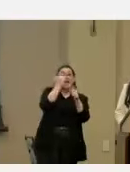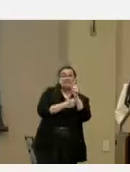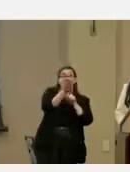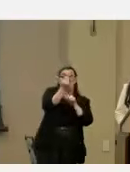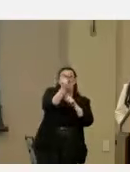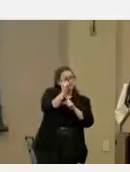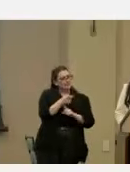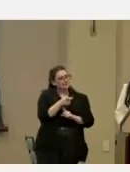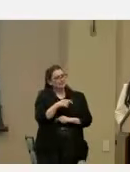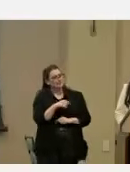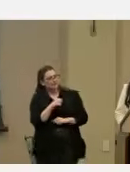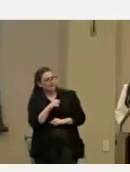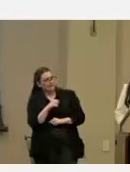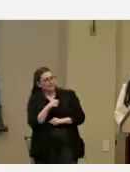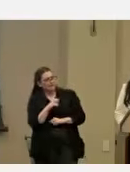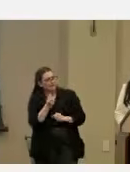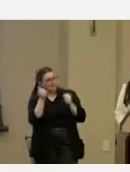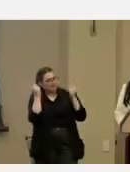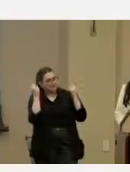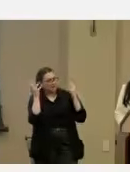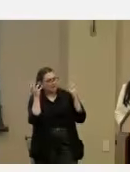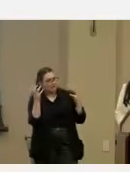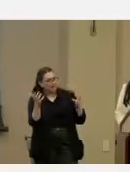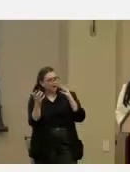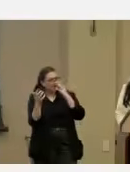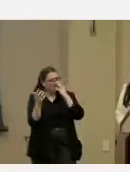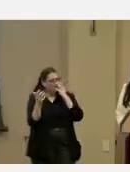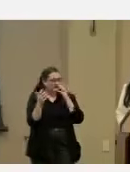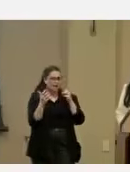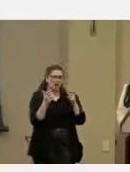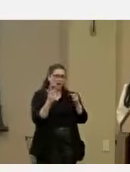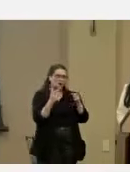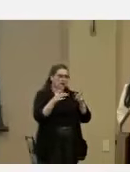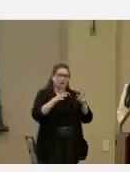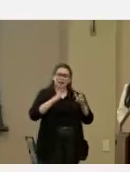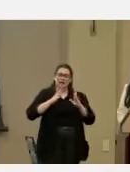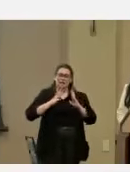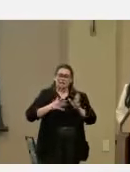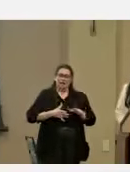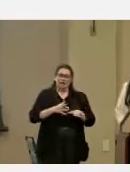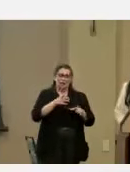Every 15 minutes, that is a lie. Girl, you are covered.